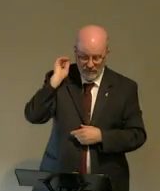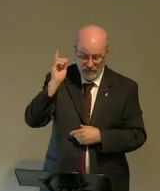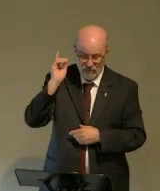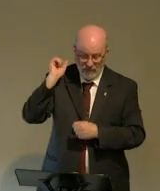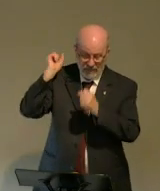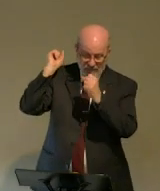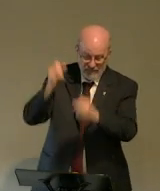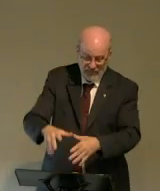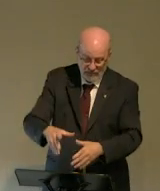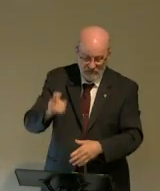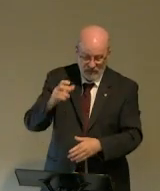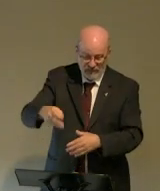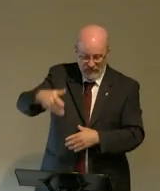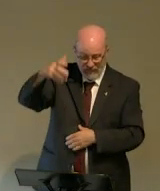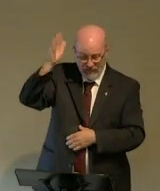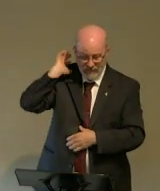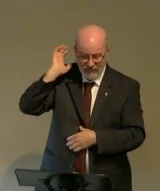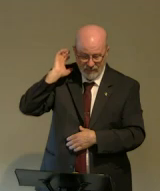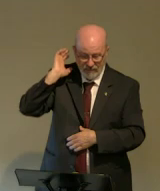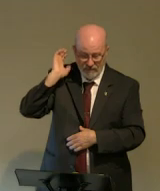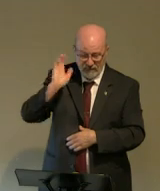Daniel, and they cast them